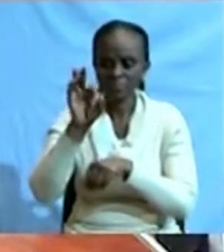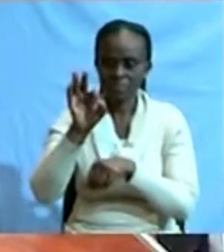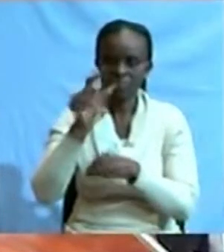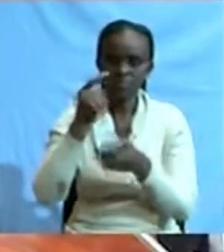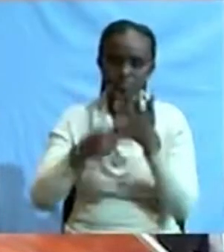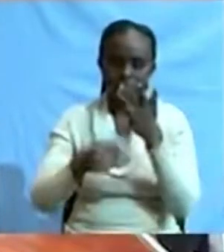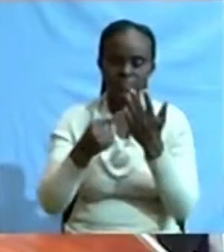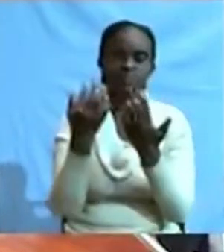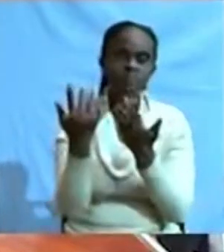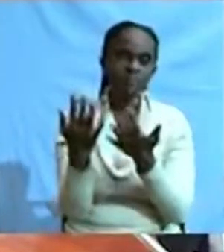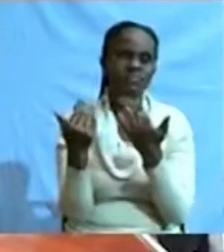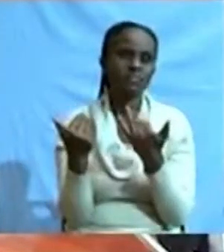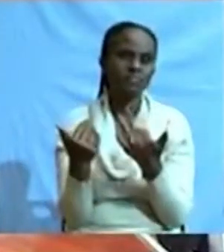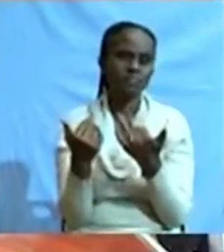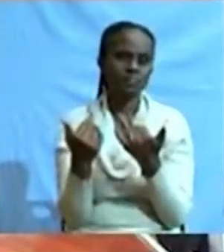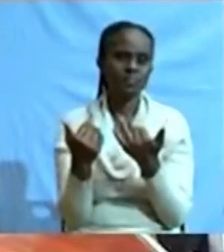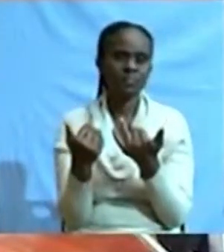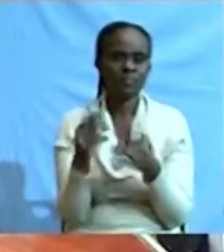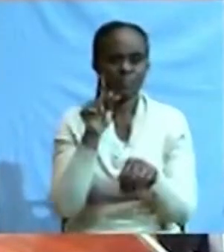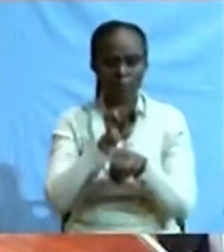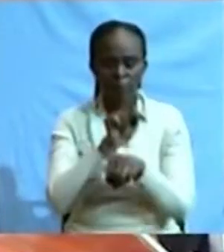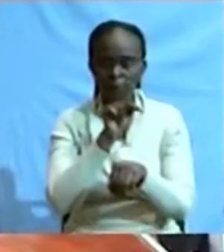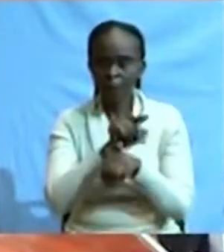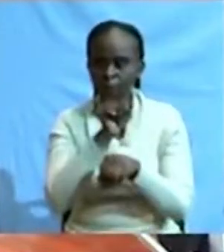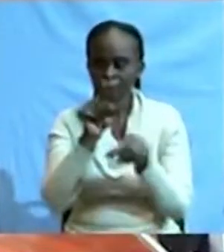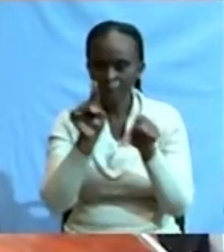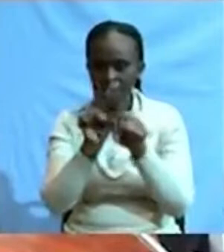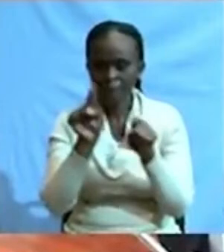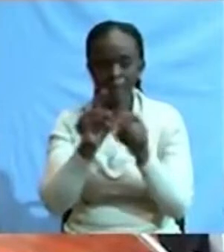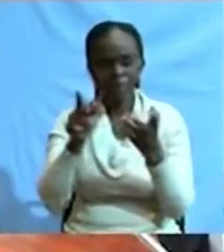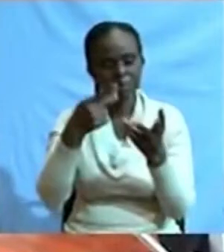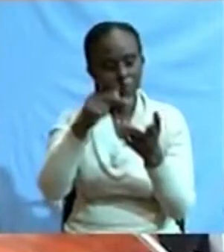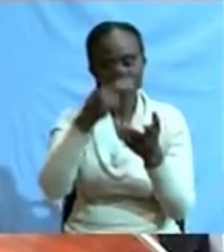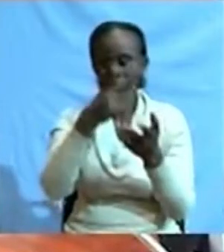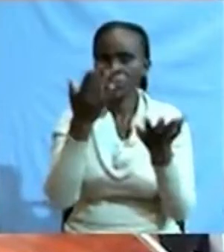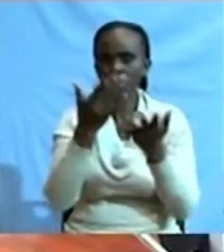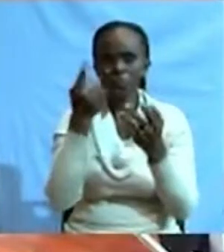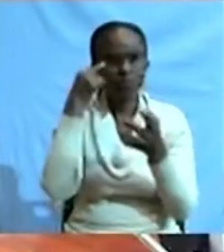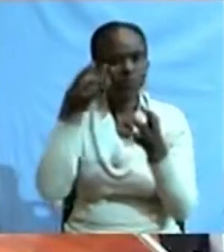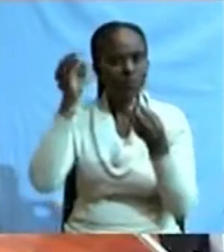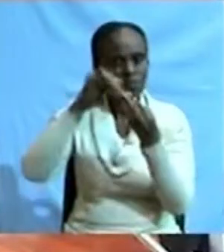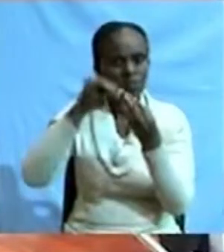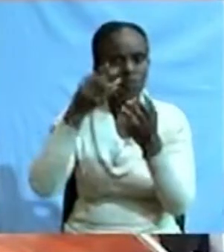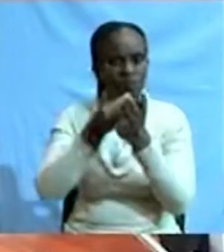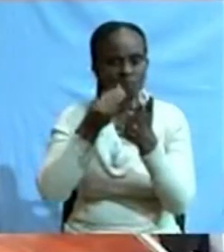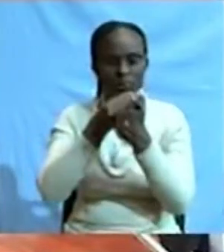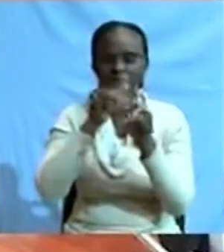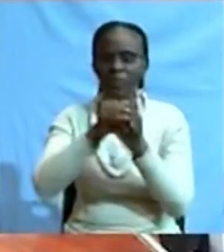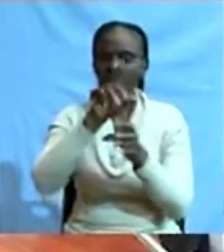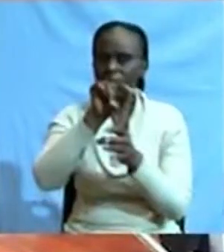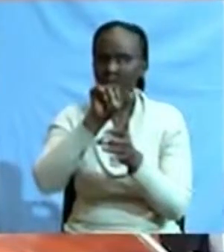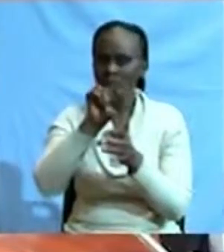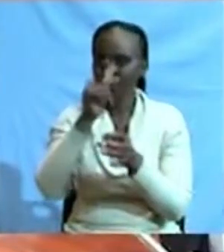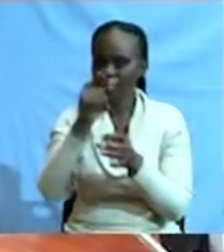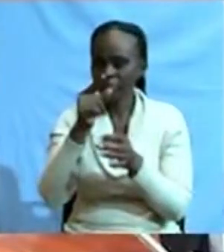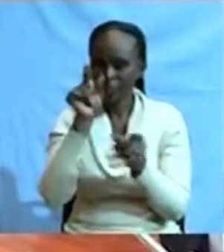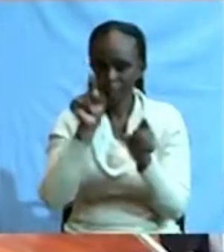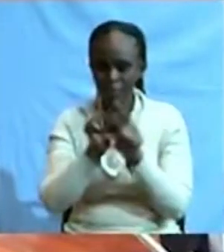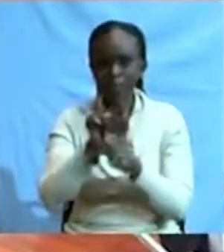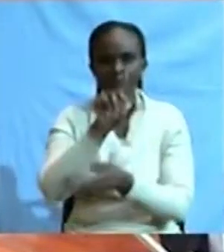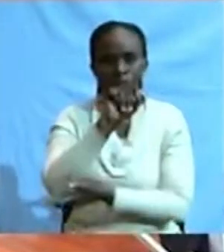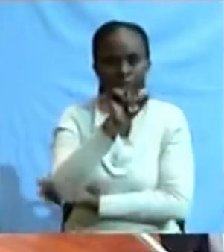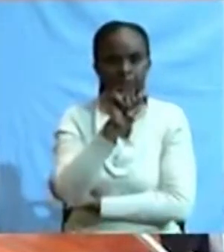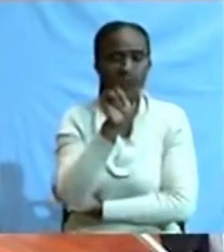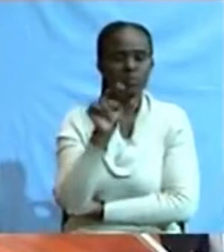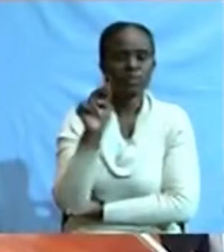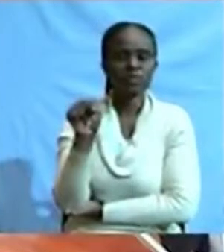is being awaited. The project could not be prioritized for additional funding in 2021 and